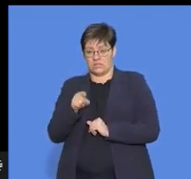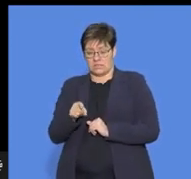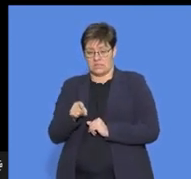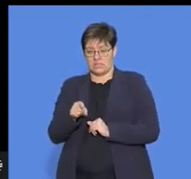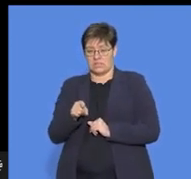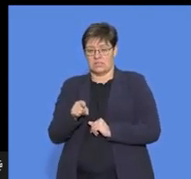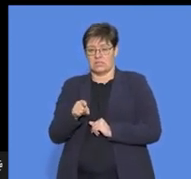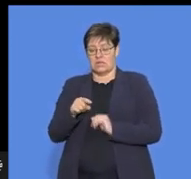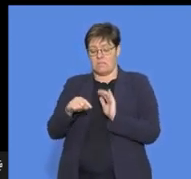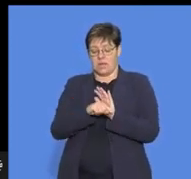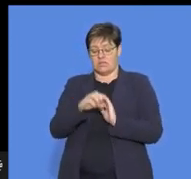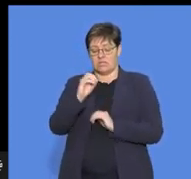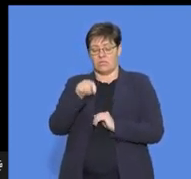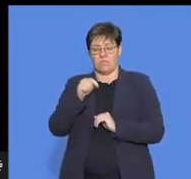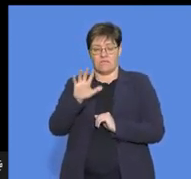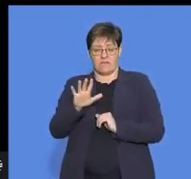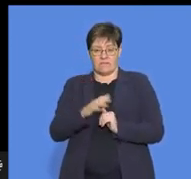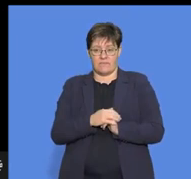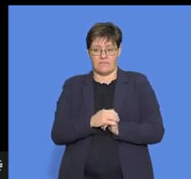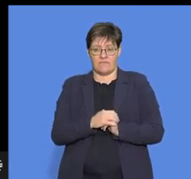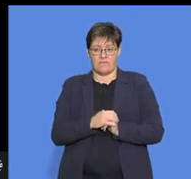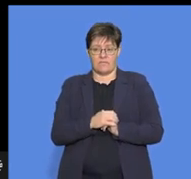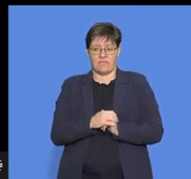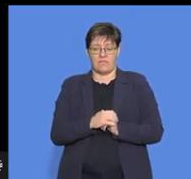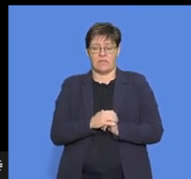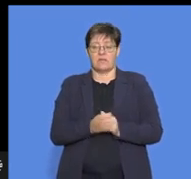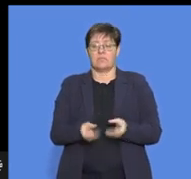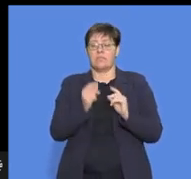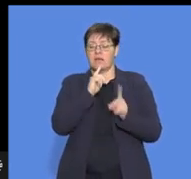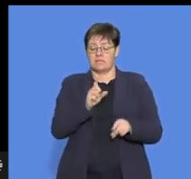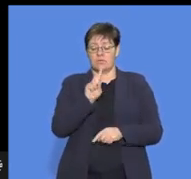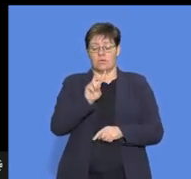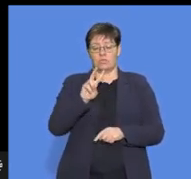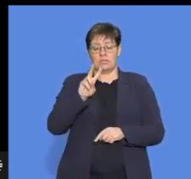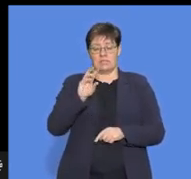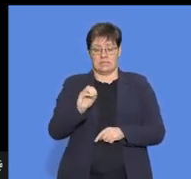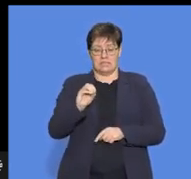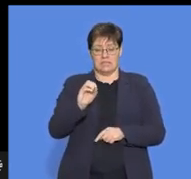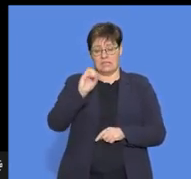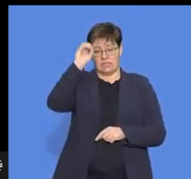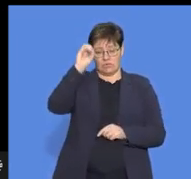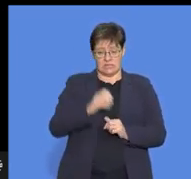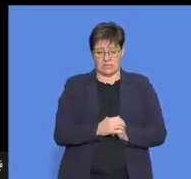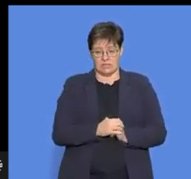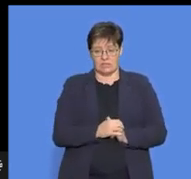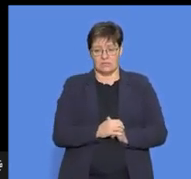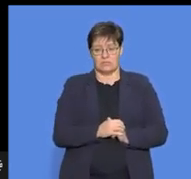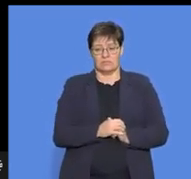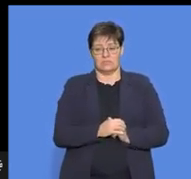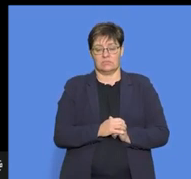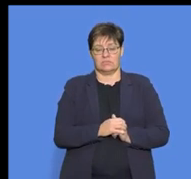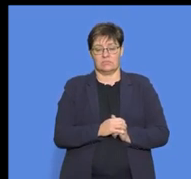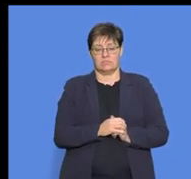cos, and we've got minus 0,5, and we're going to find an answer, and the answer for B is now going to